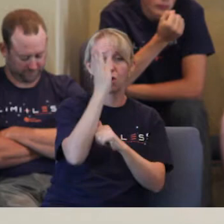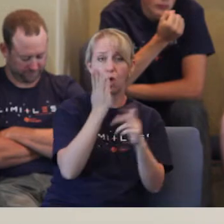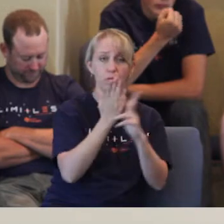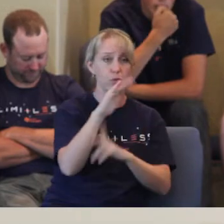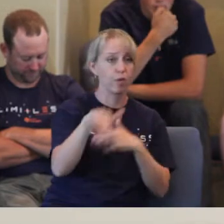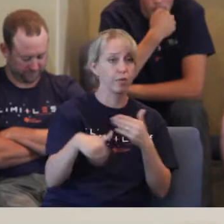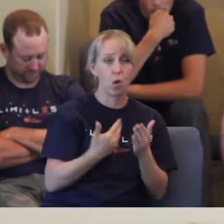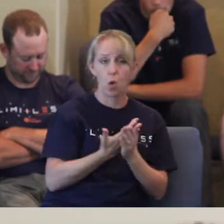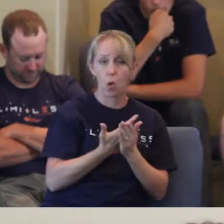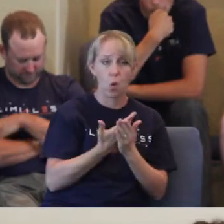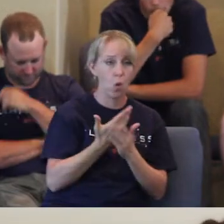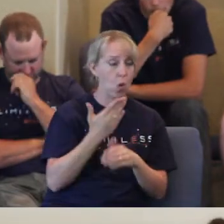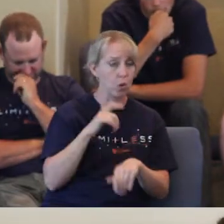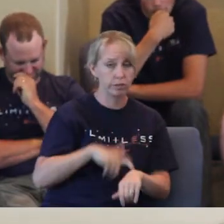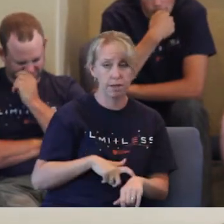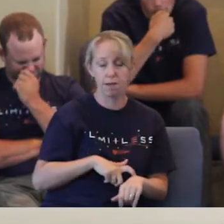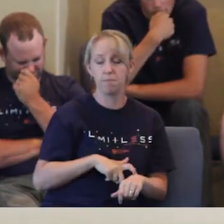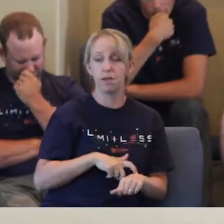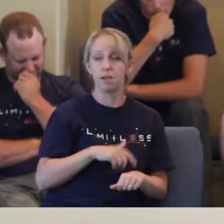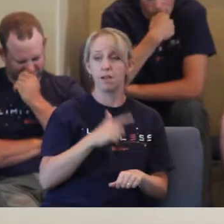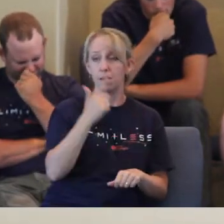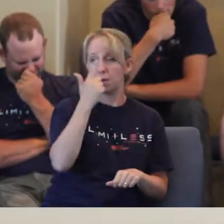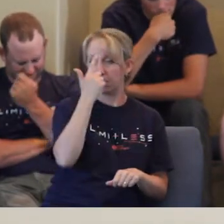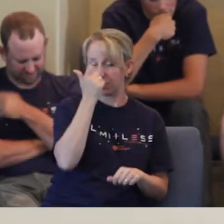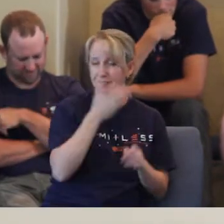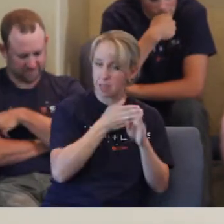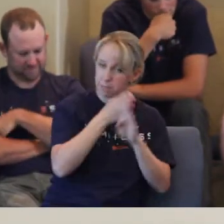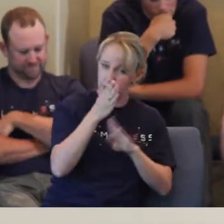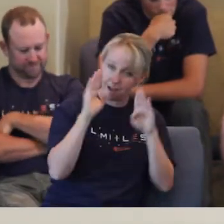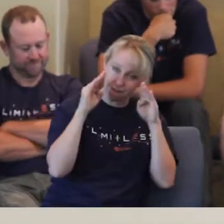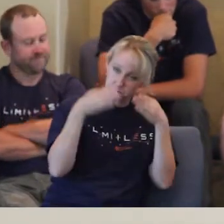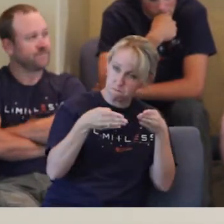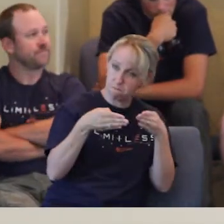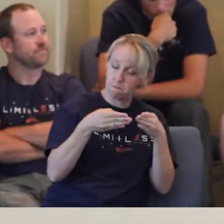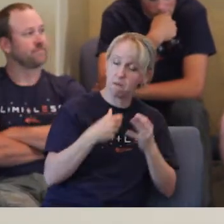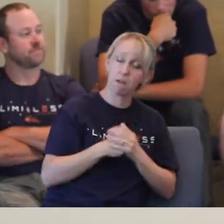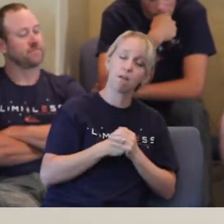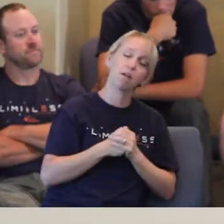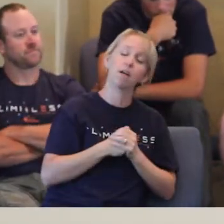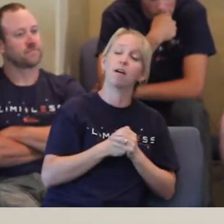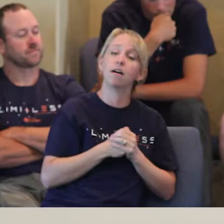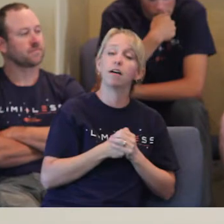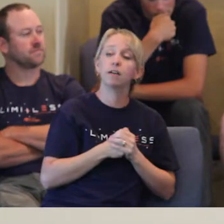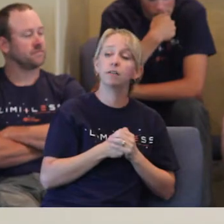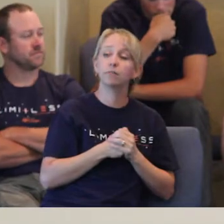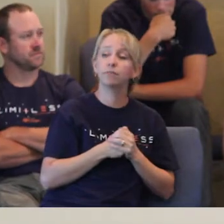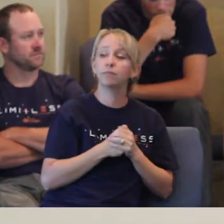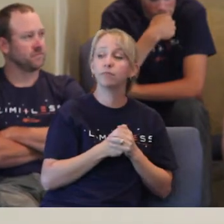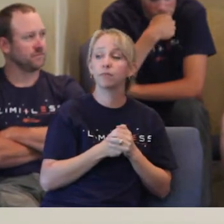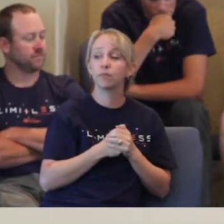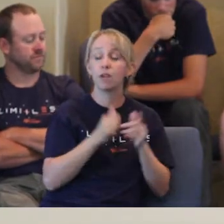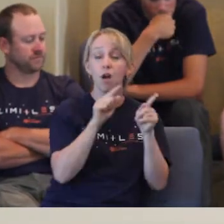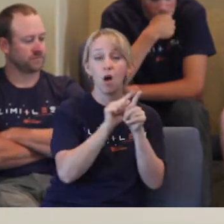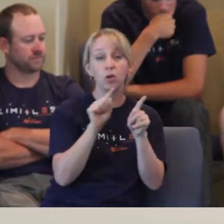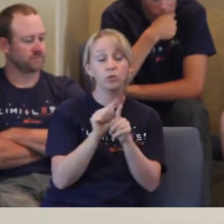got to like talk to God throughout the whole entire thing, because that was just what it was mainly